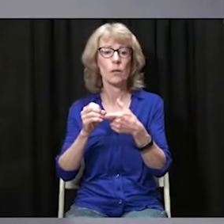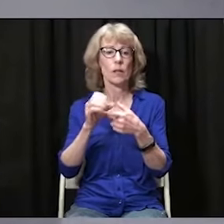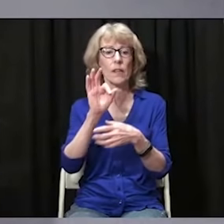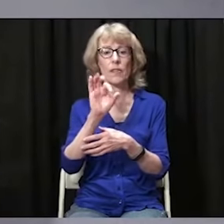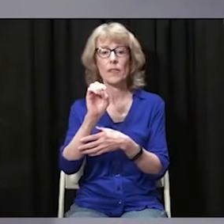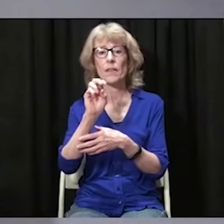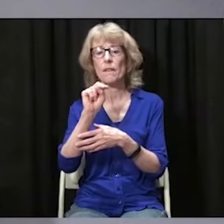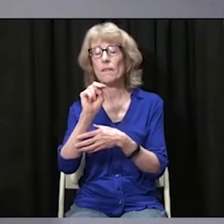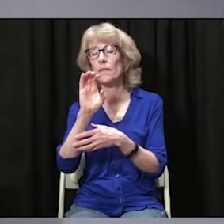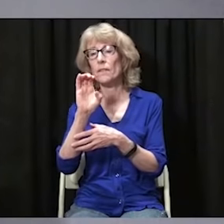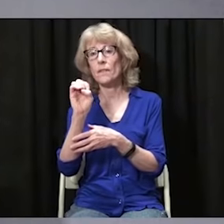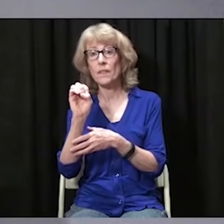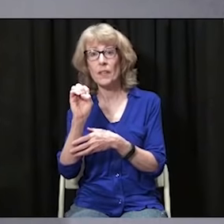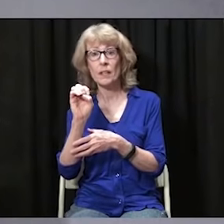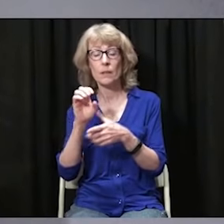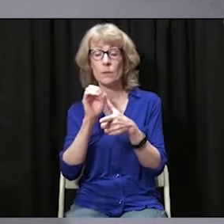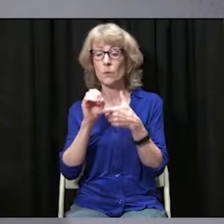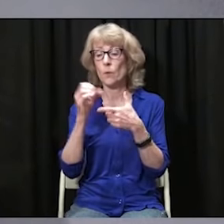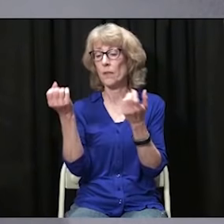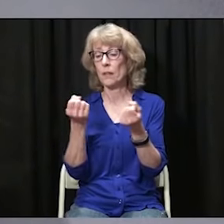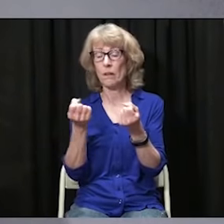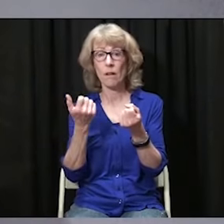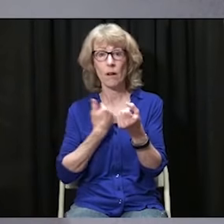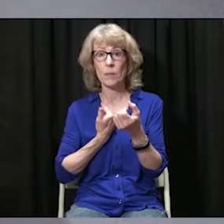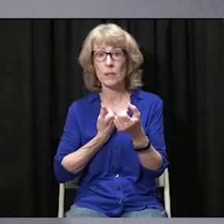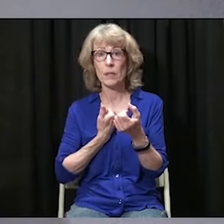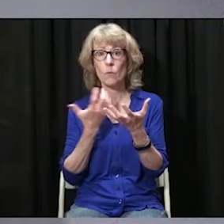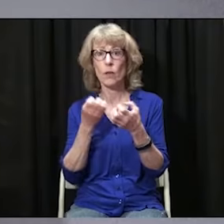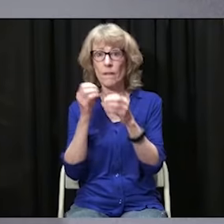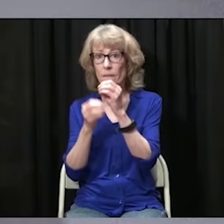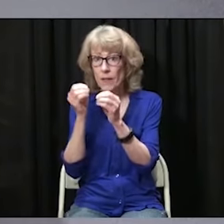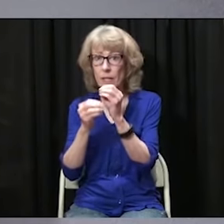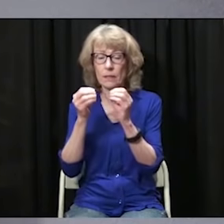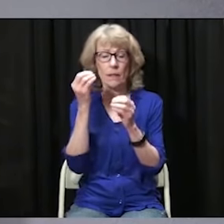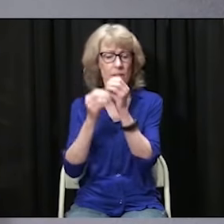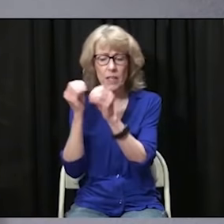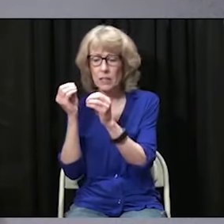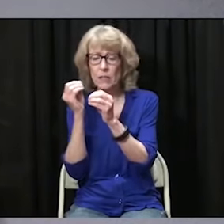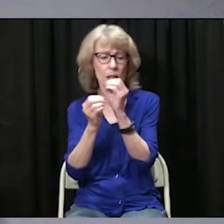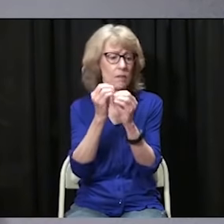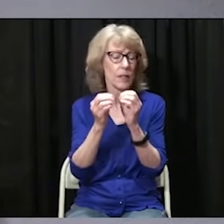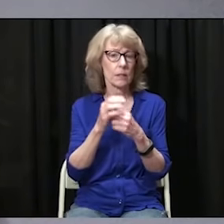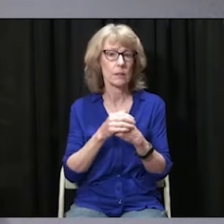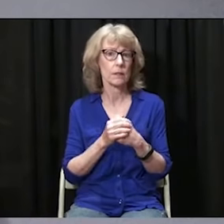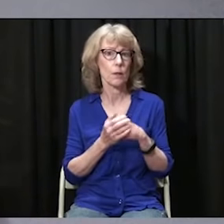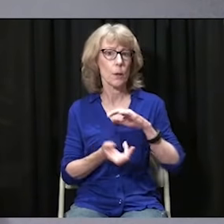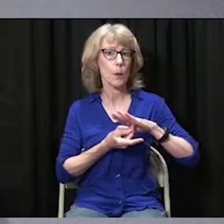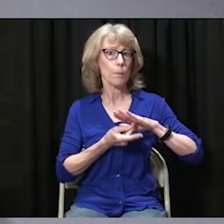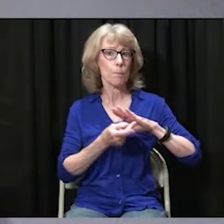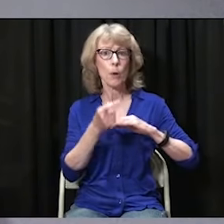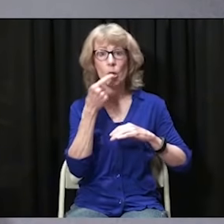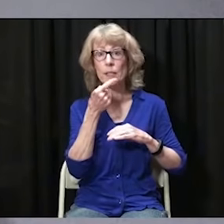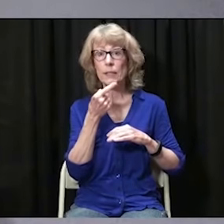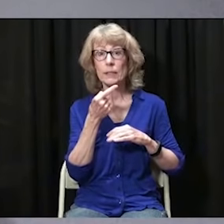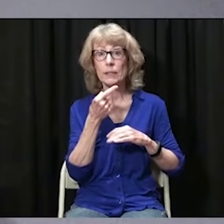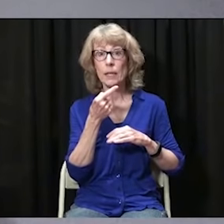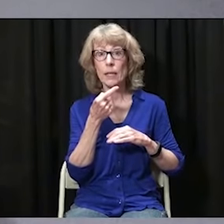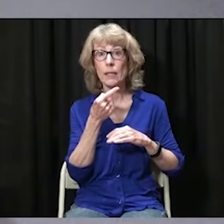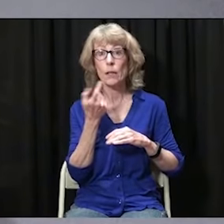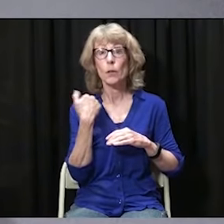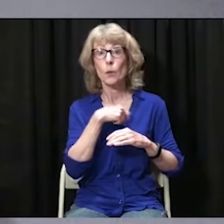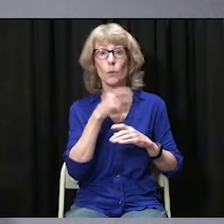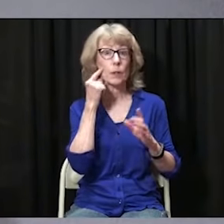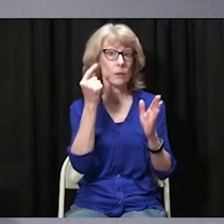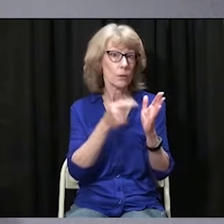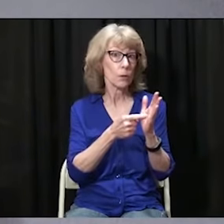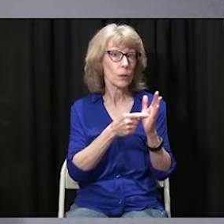a fixer, and a lot of us are fixers. Paul didn't say when one person suffers, we need to necessarily fix it.